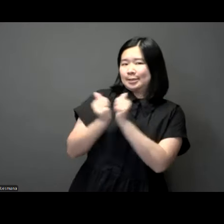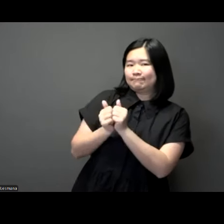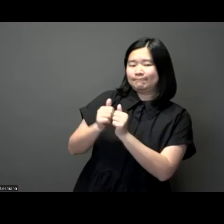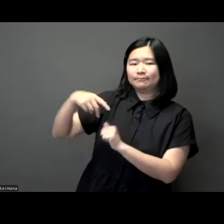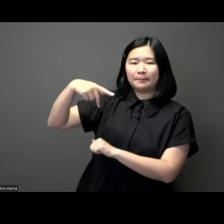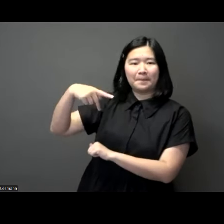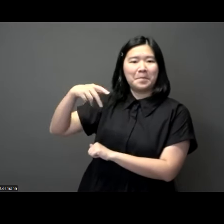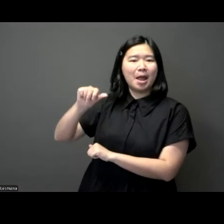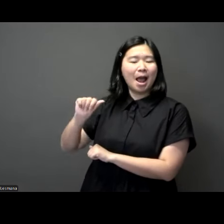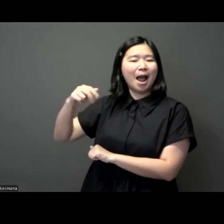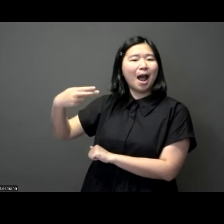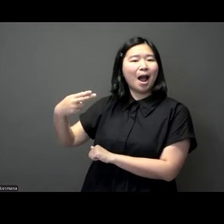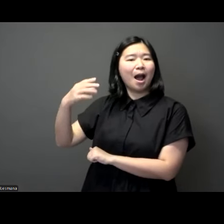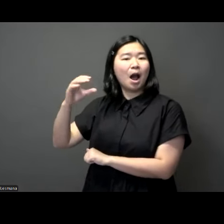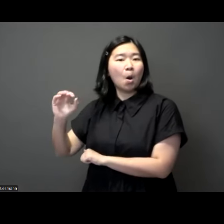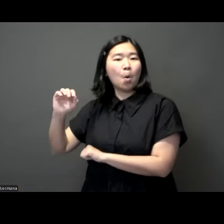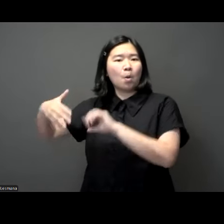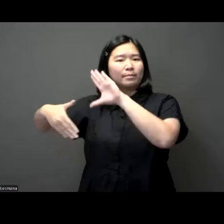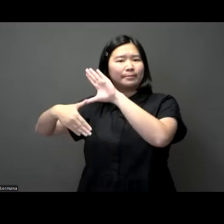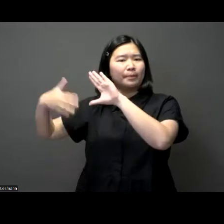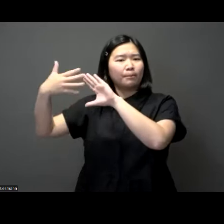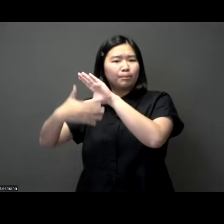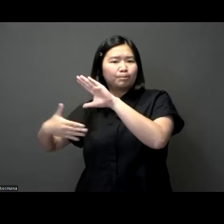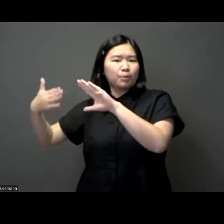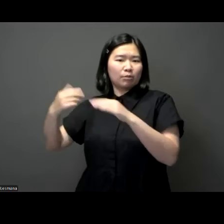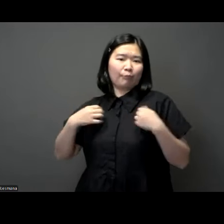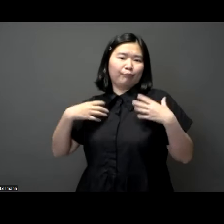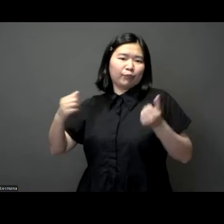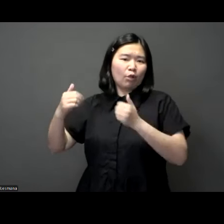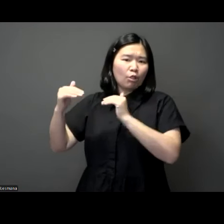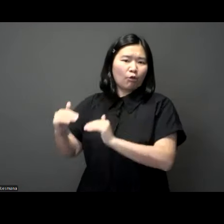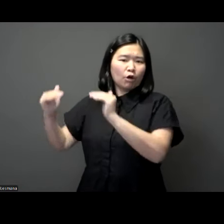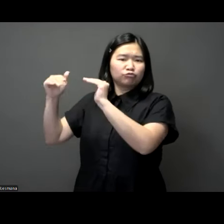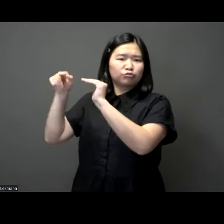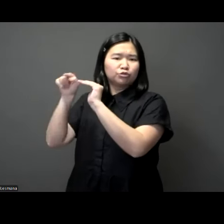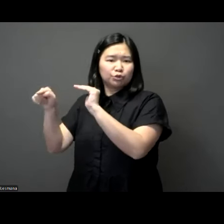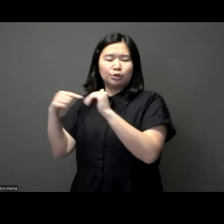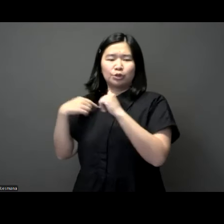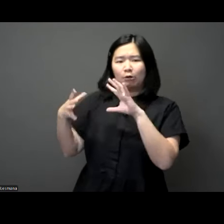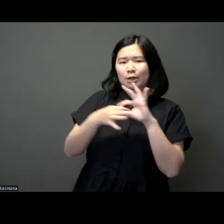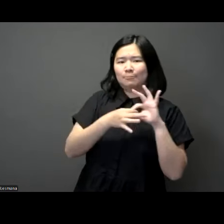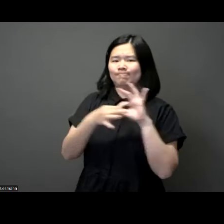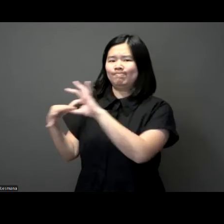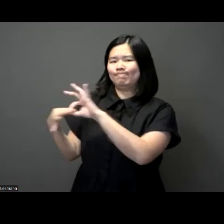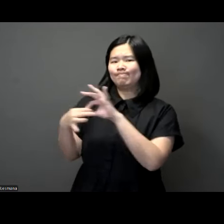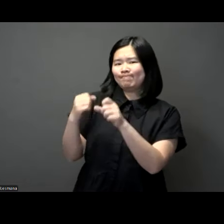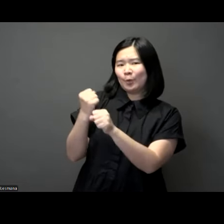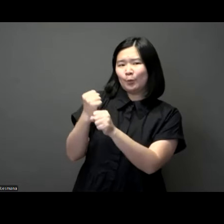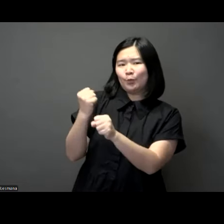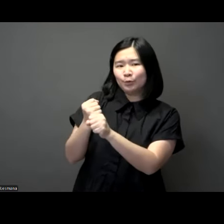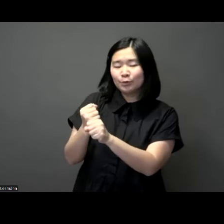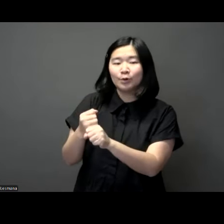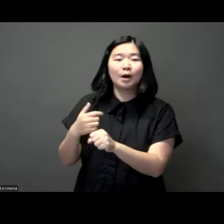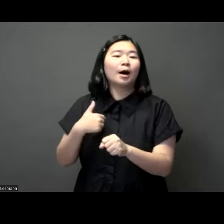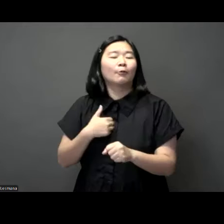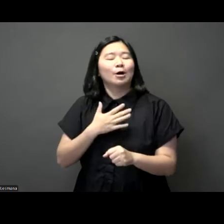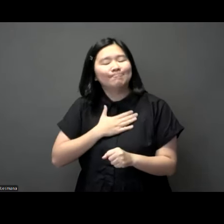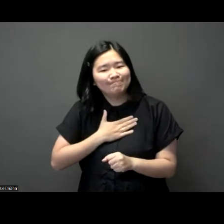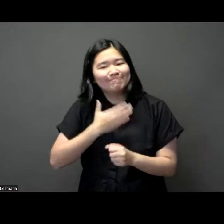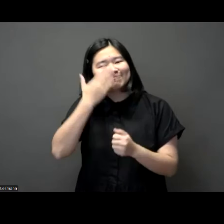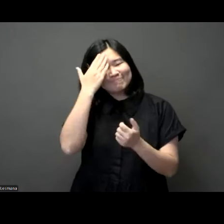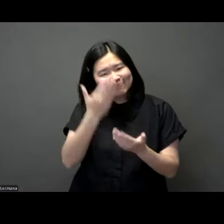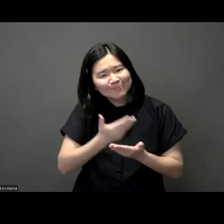Disease, CORE-NTD. And we are honored to have you join us. Again, you are welcome to submit questions for our speakers